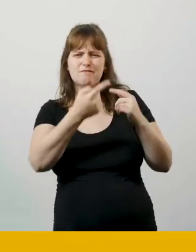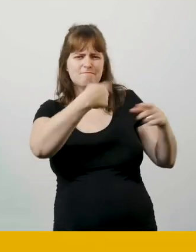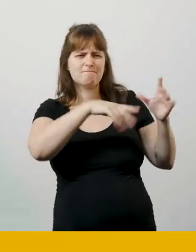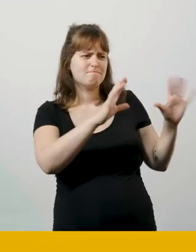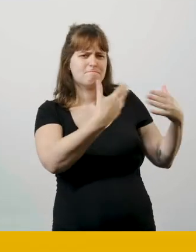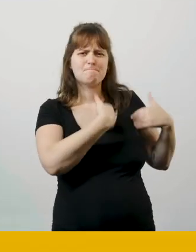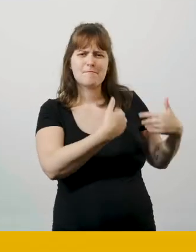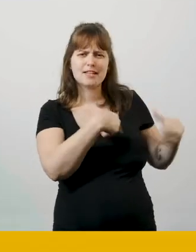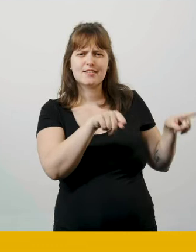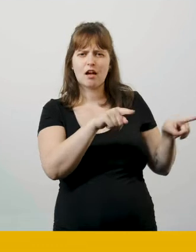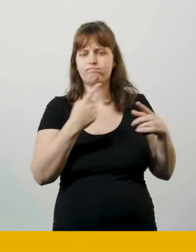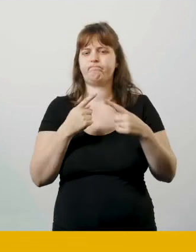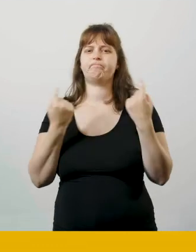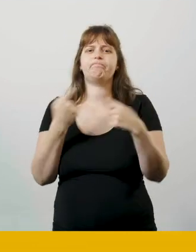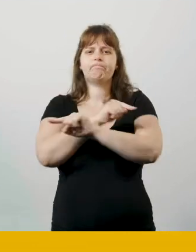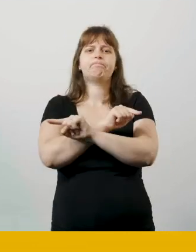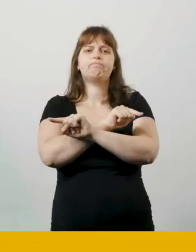In the next image,